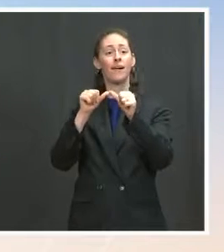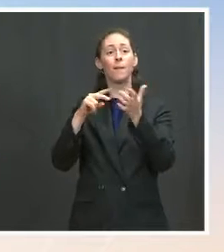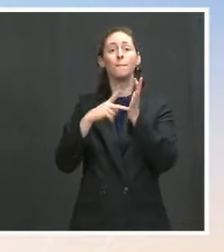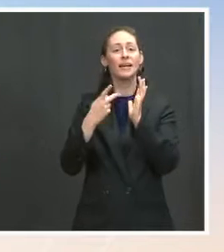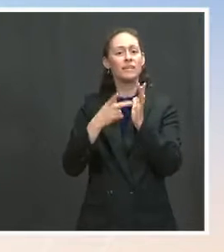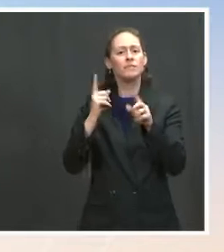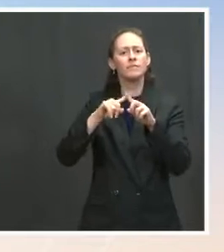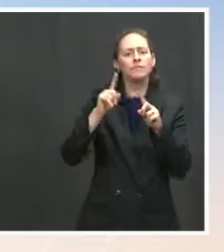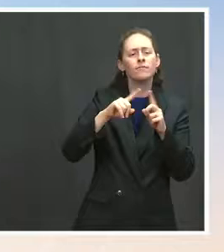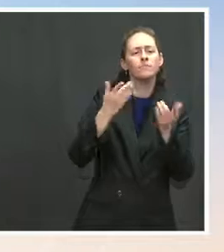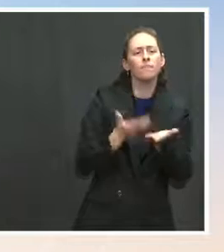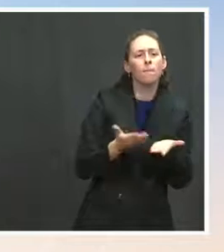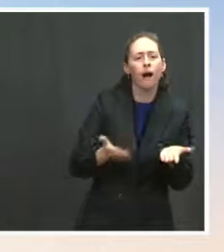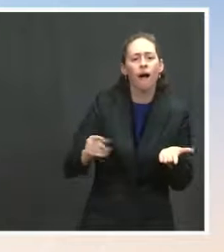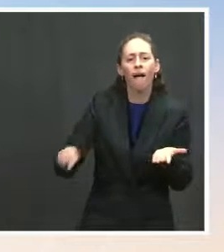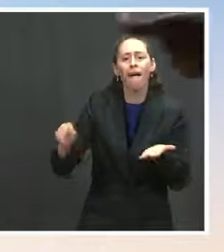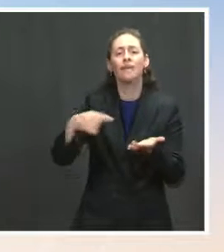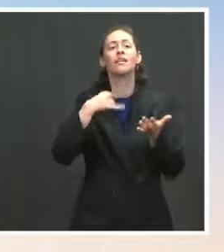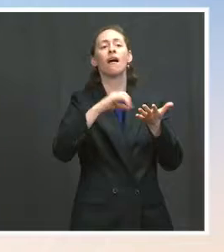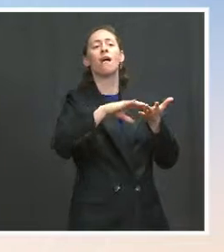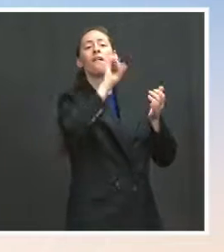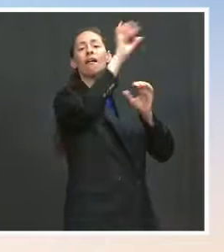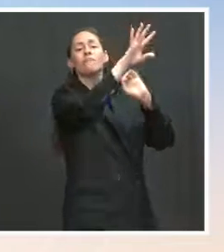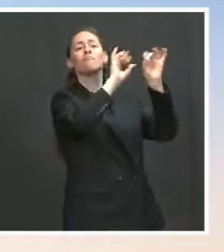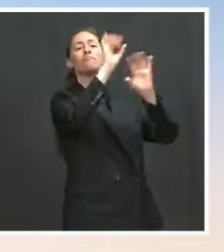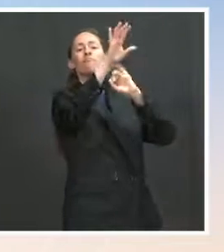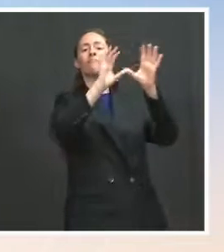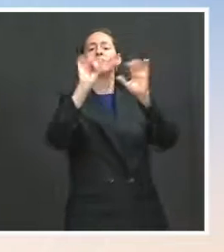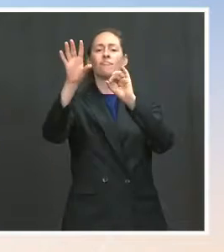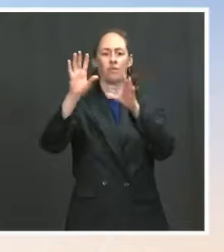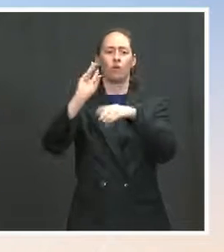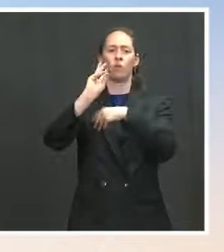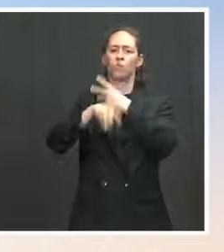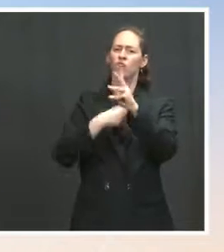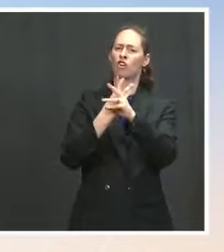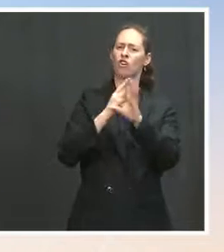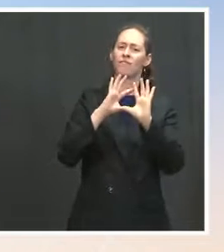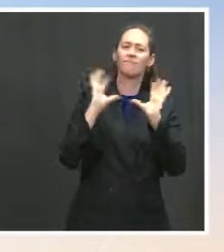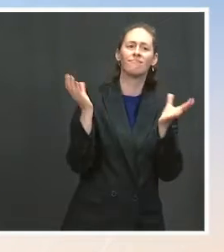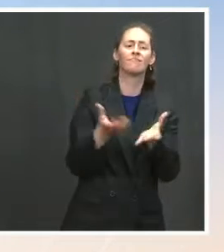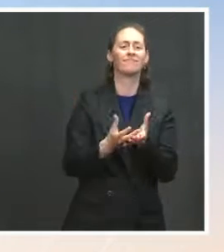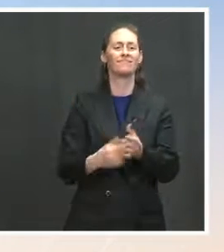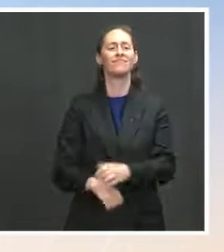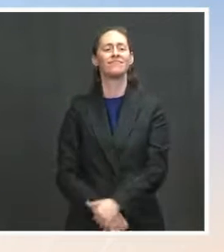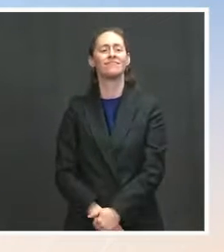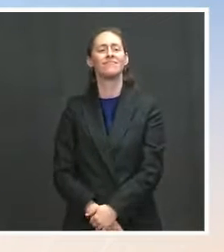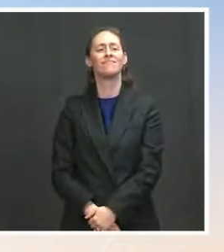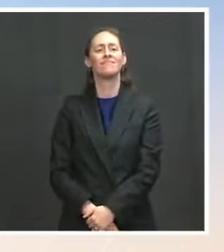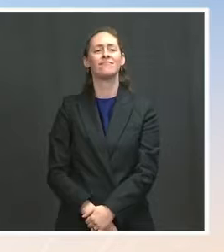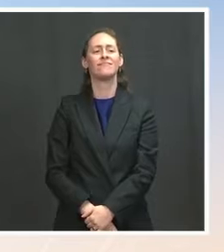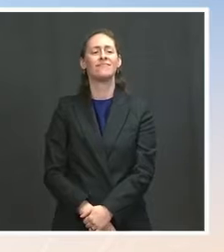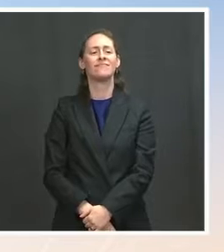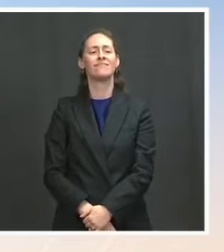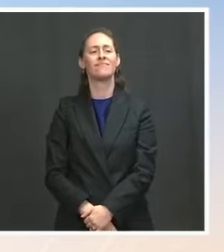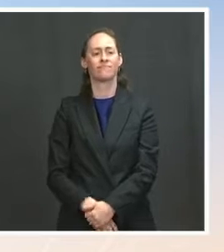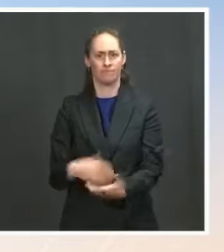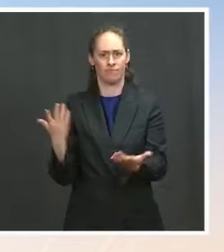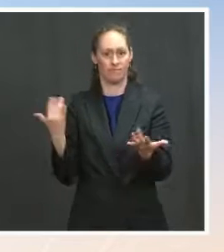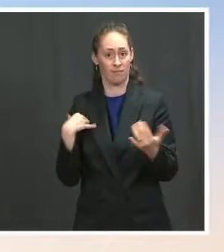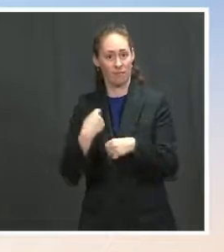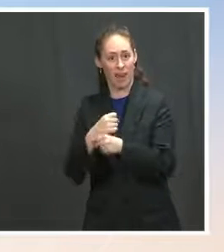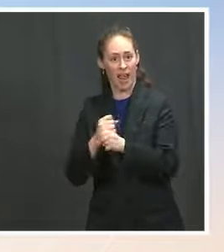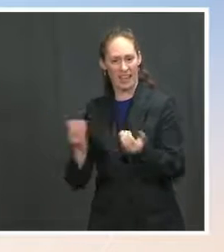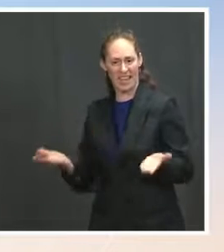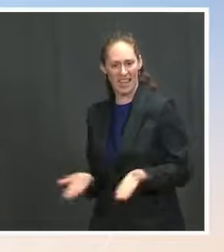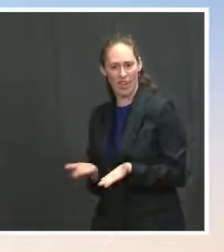provide that to the rest of the world. We will also work with our partner nations and pharmaceutical companies and other manufacturers to create the kind of global vaccine